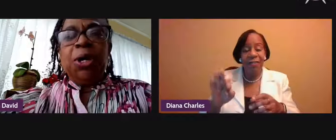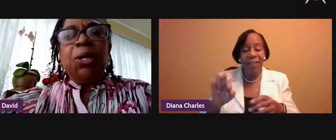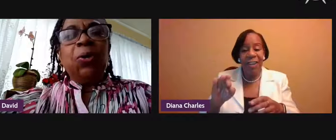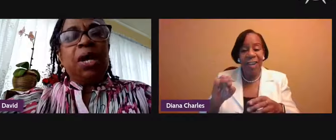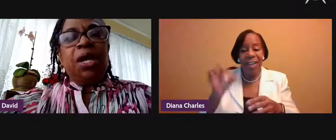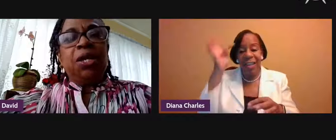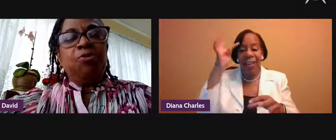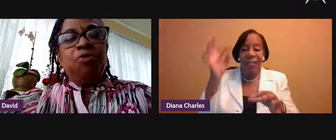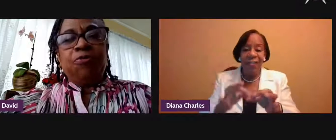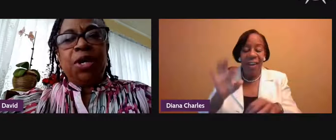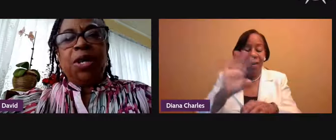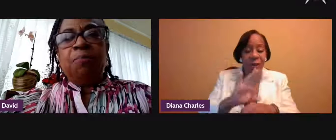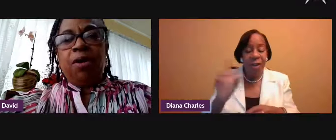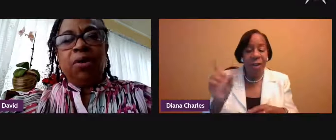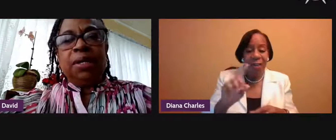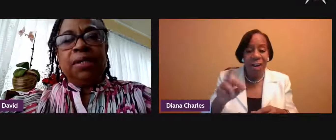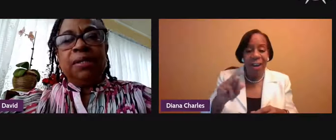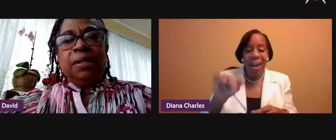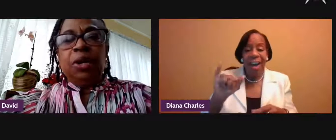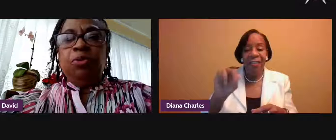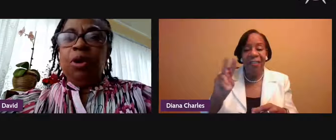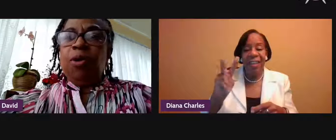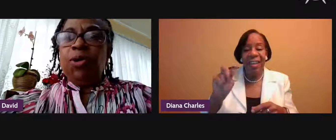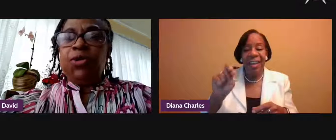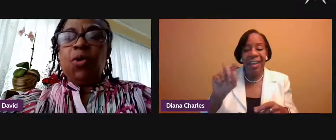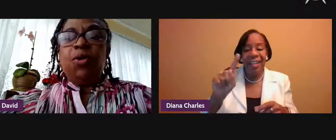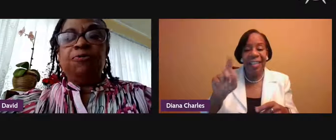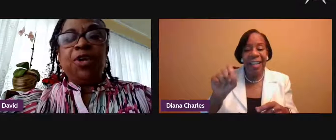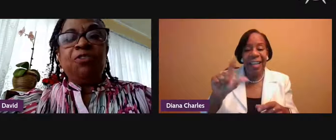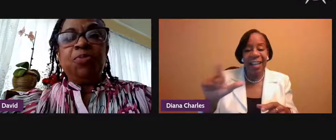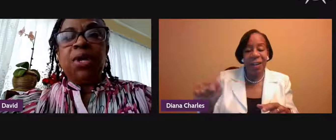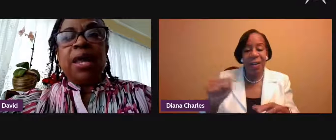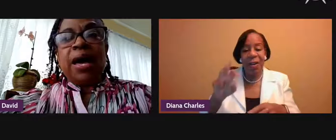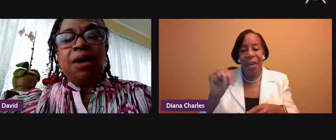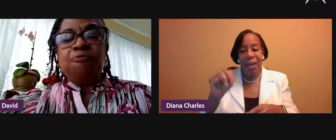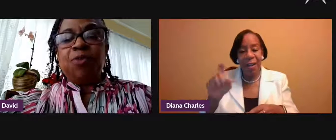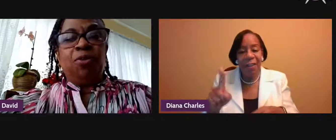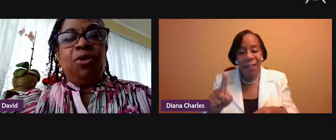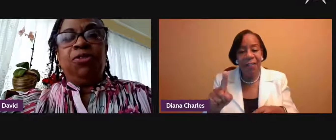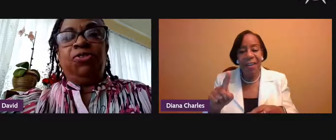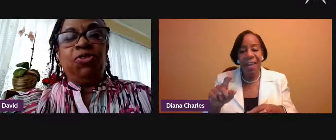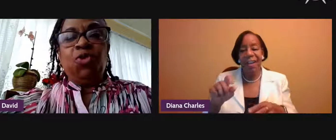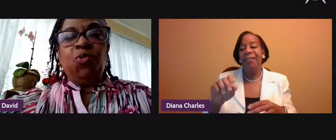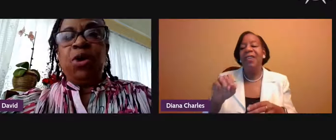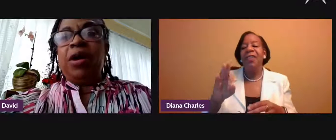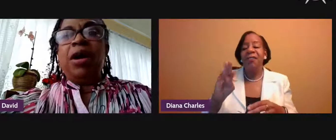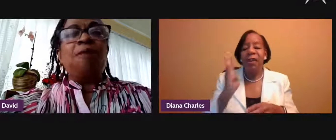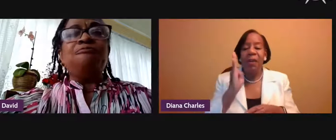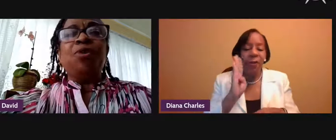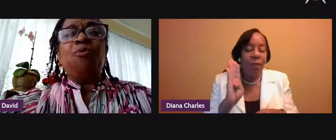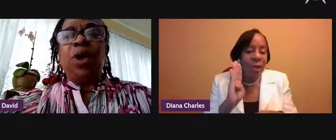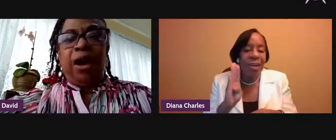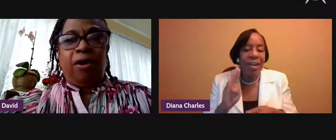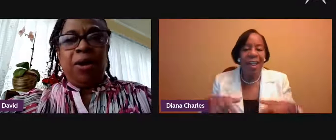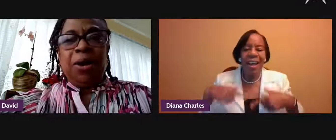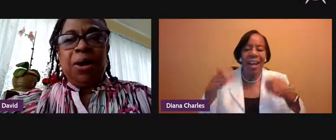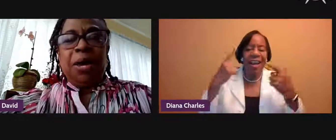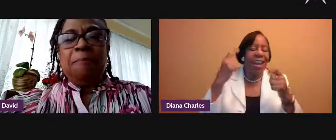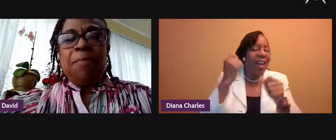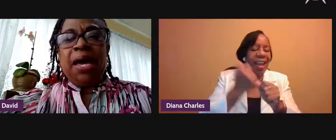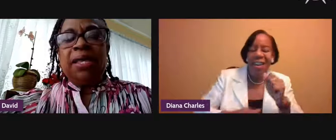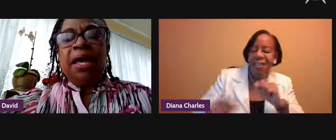Church, located in Riverdale, Maryland. We're also on Facebook Live. We're on Zoom. We're